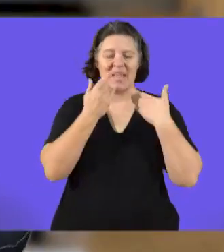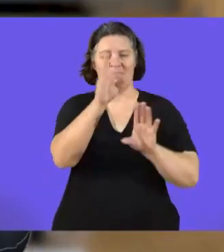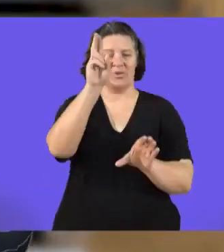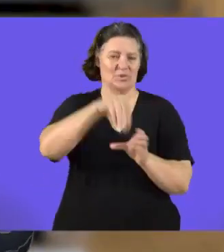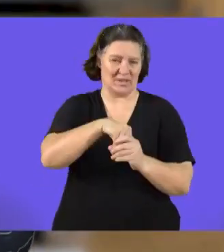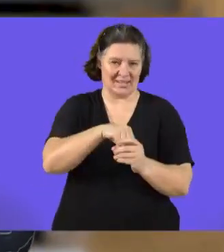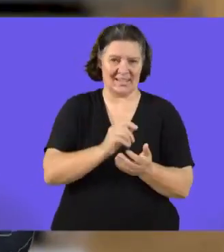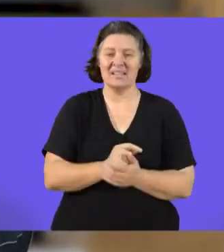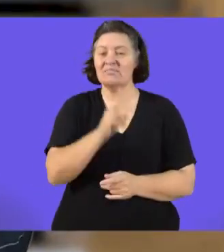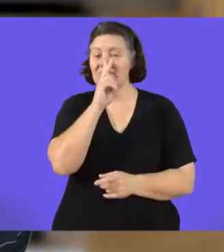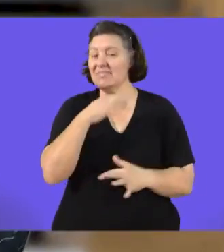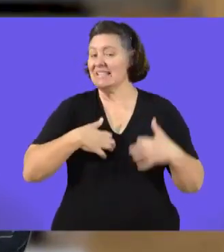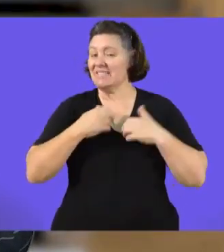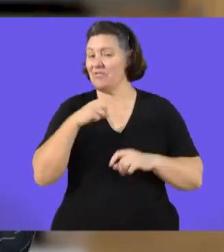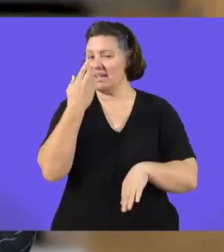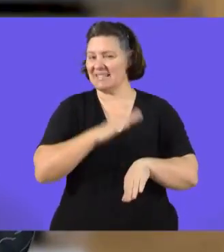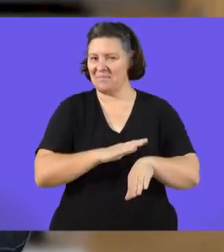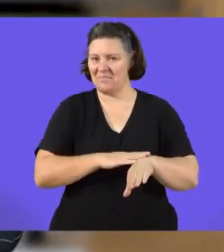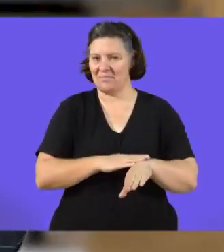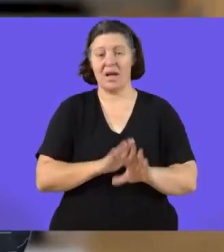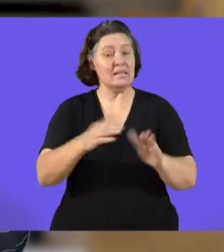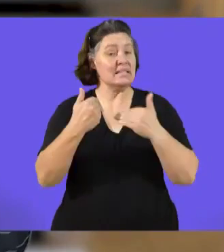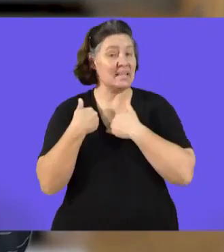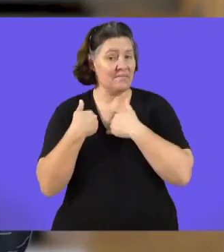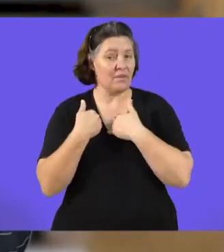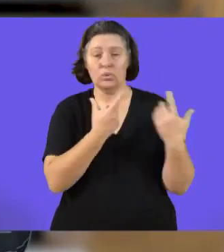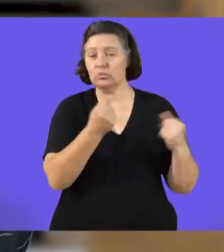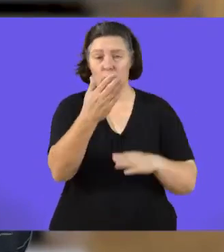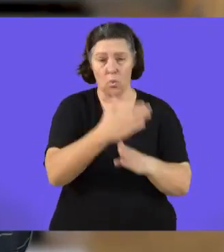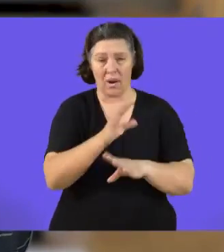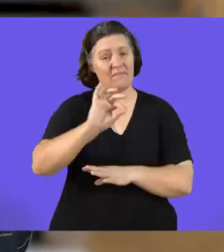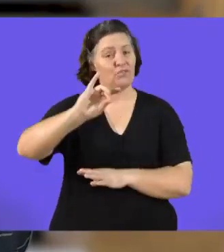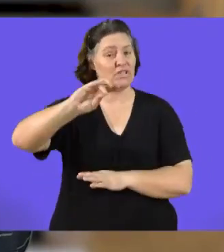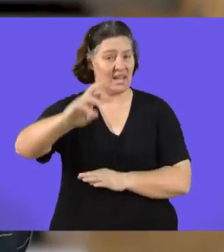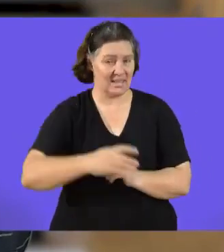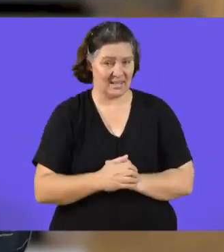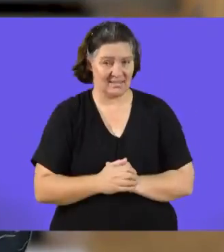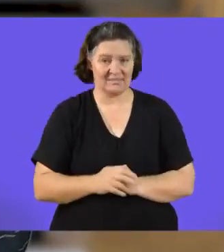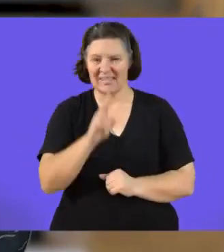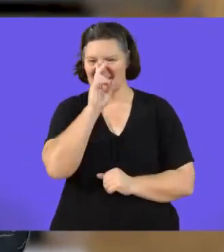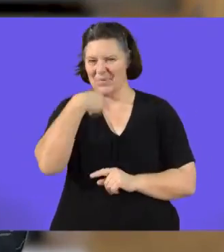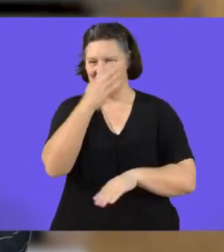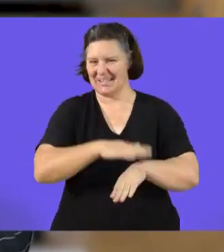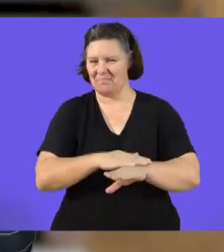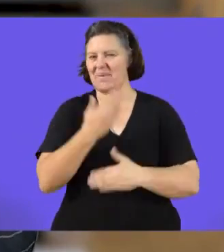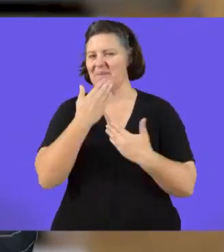you for joining me. Looking forward to next time. Please stay safe. Do your work every day. And yeah,